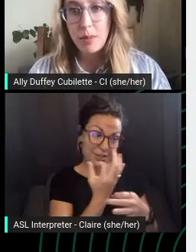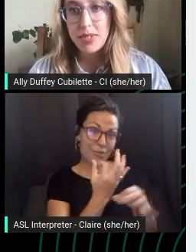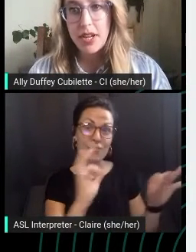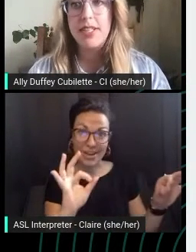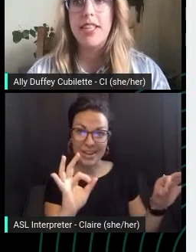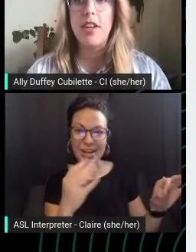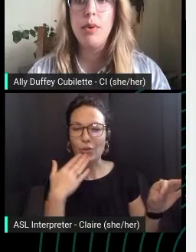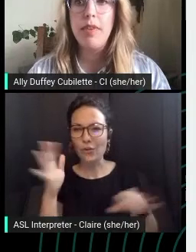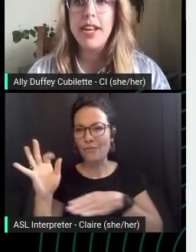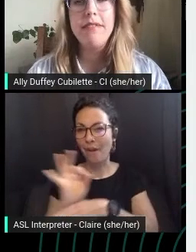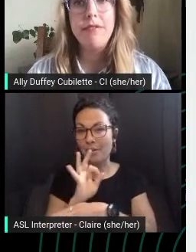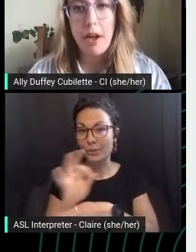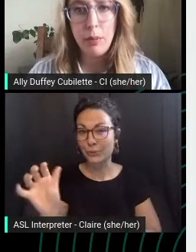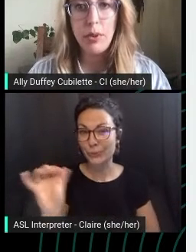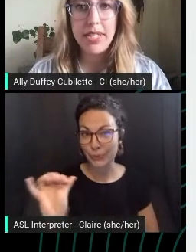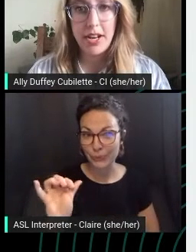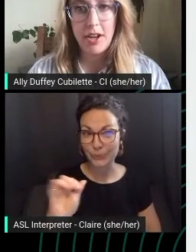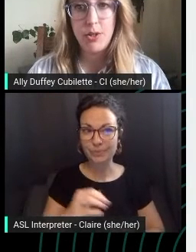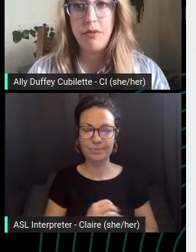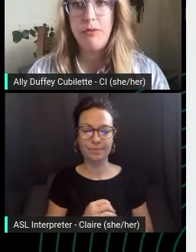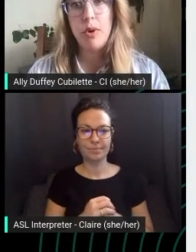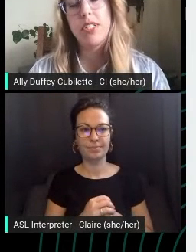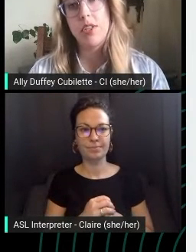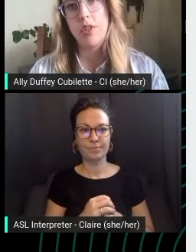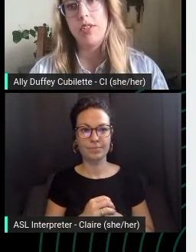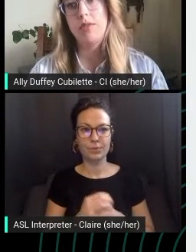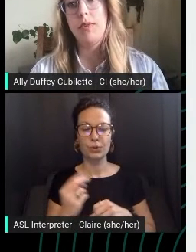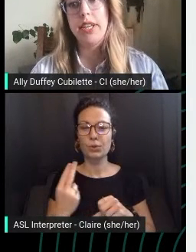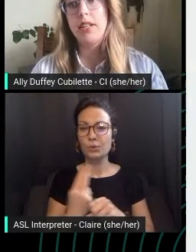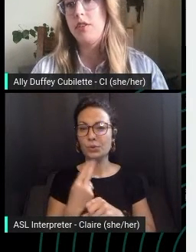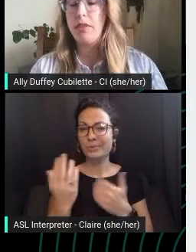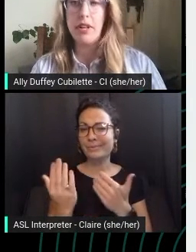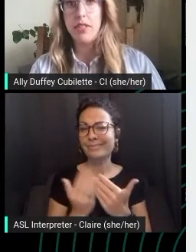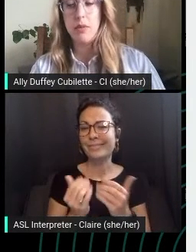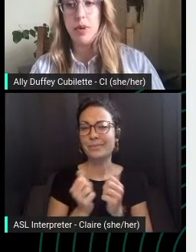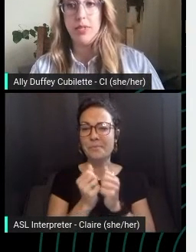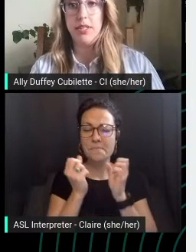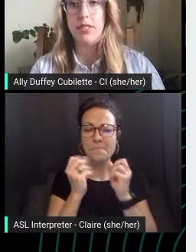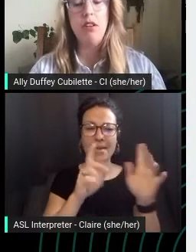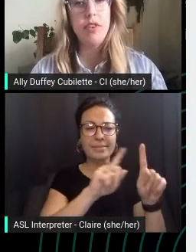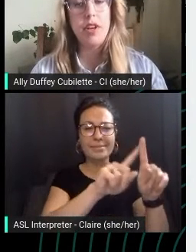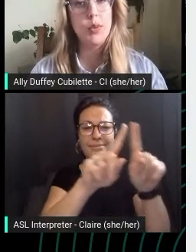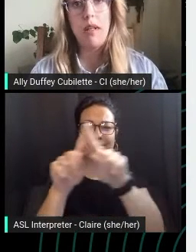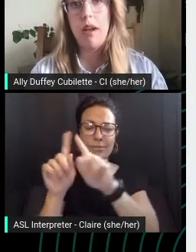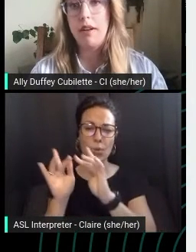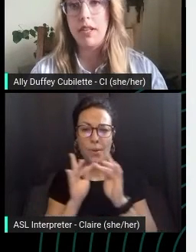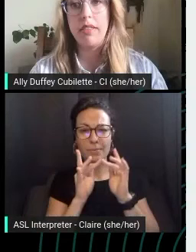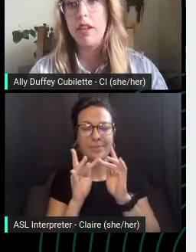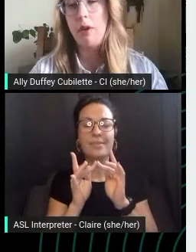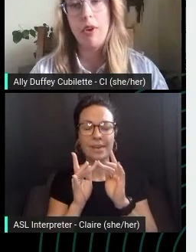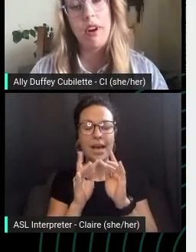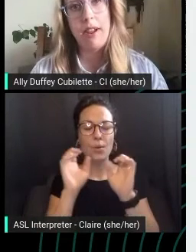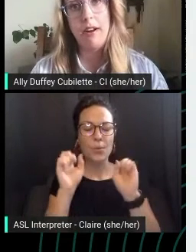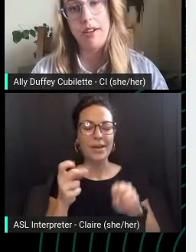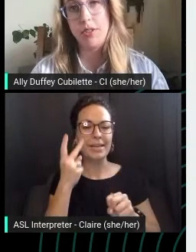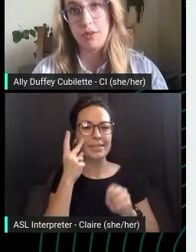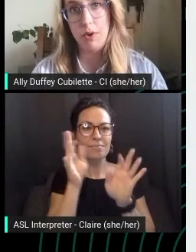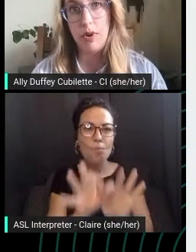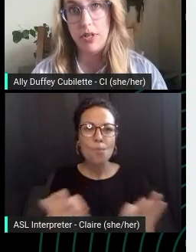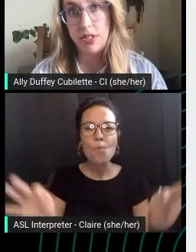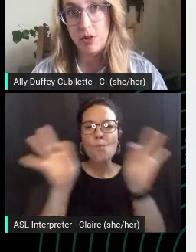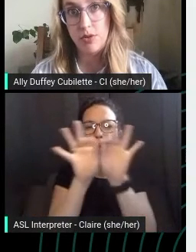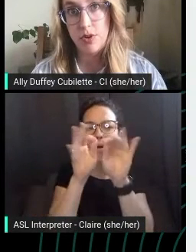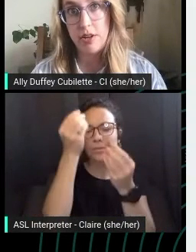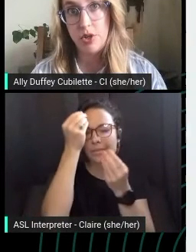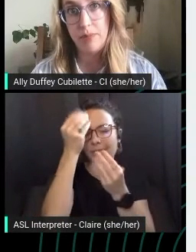millions of websites and can provide invaluable data to inform decisions related directly to the website itself, as well as, I think, other areas of